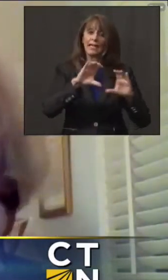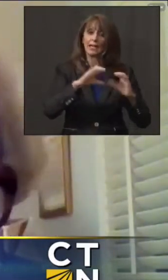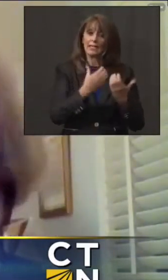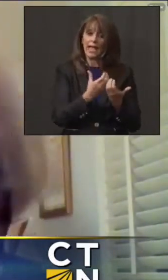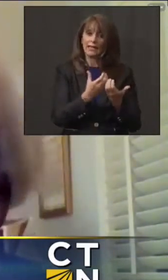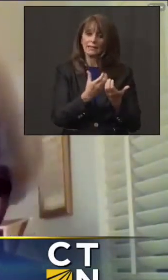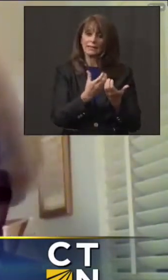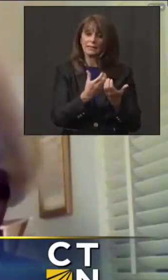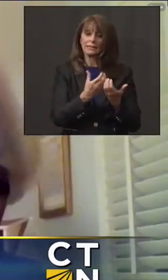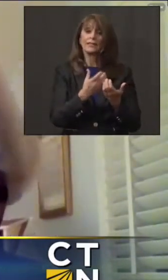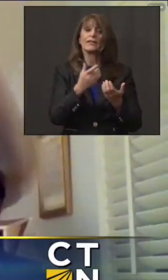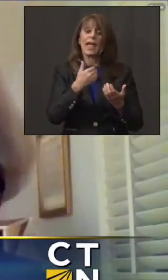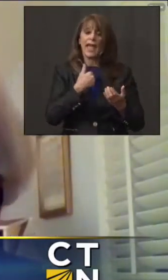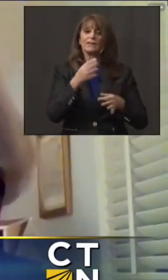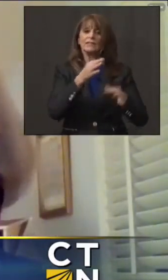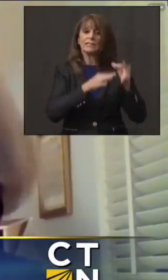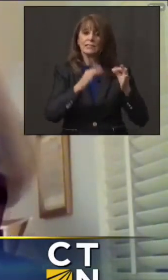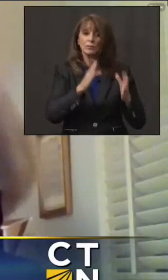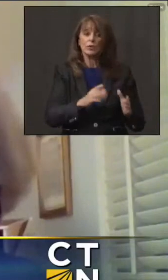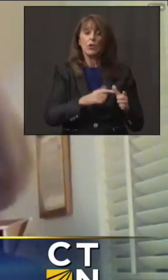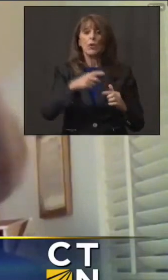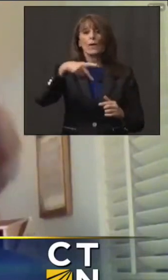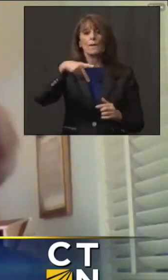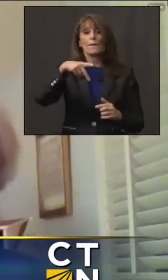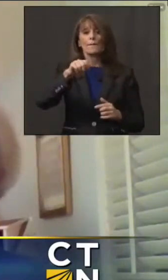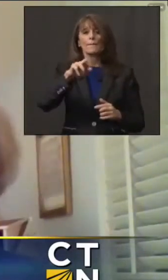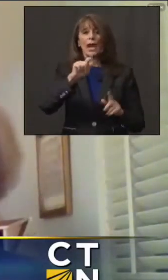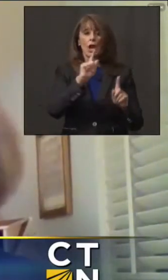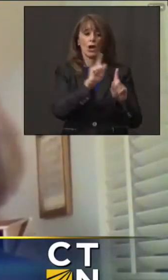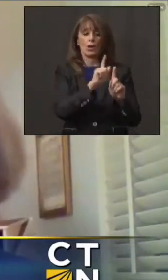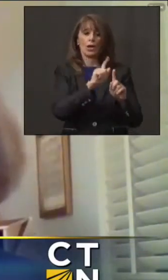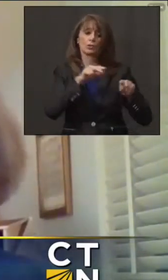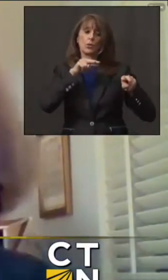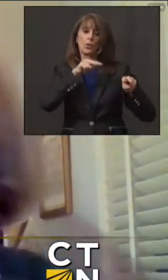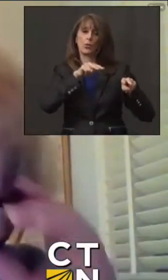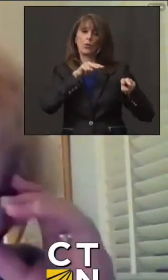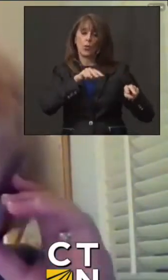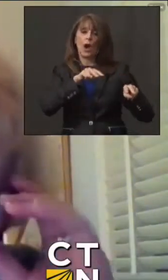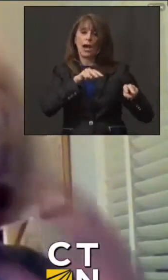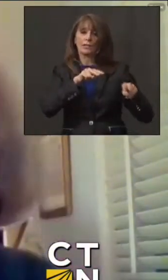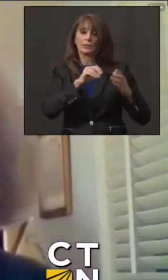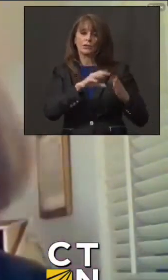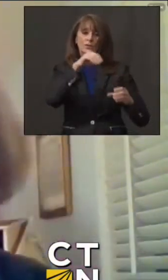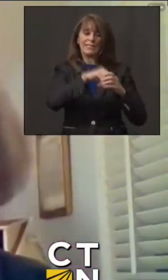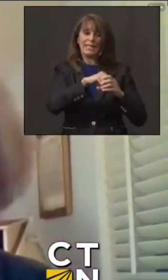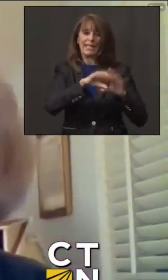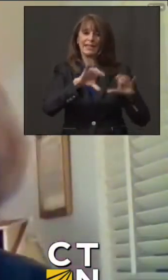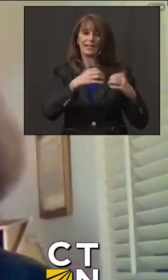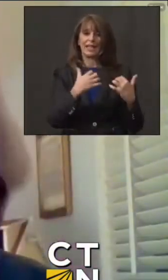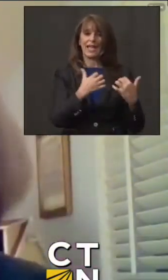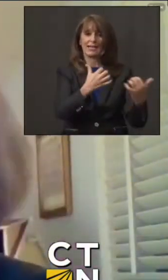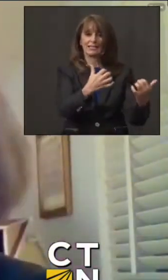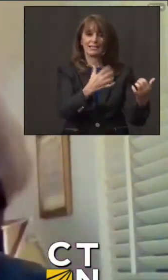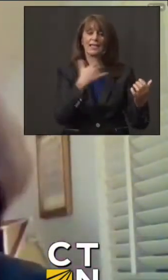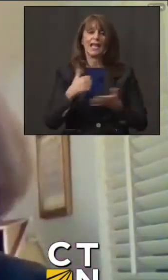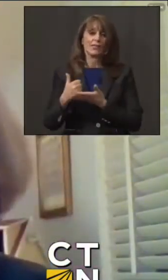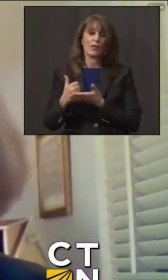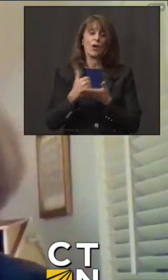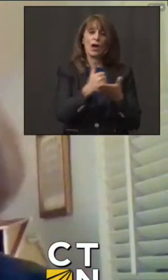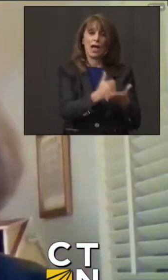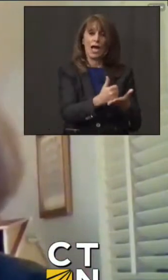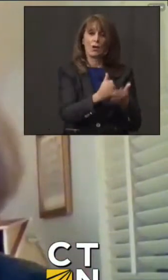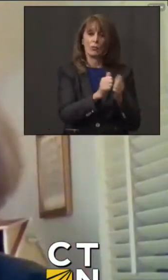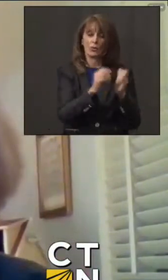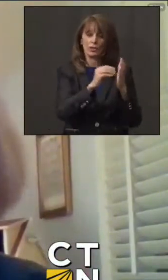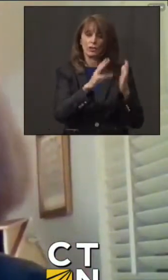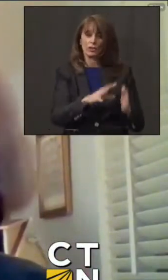hiring substitutes or paraprofessionals to watch the class and help out with those